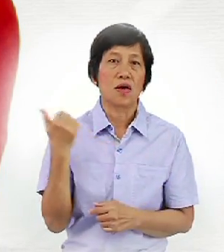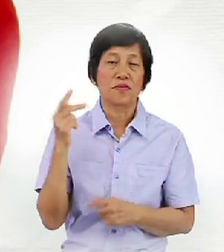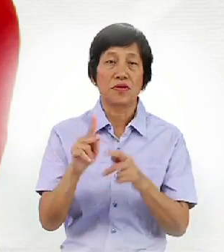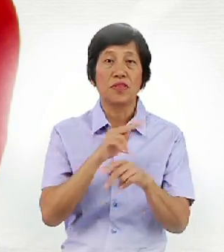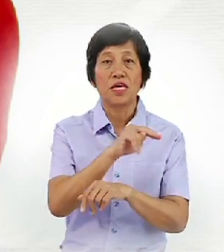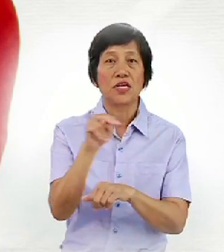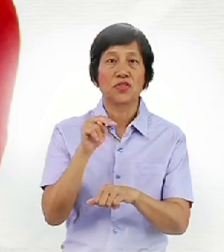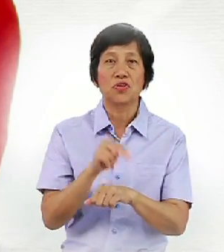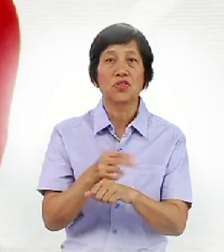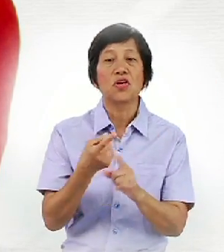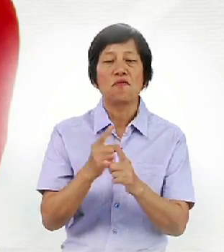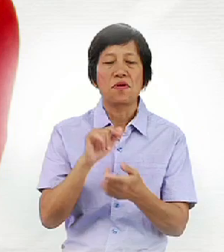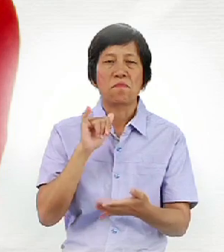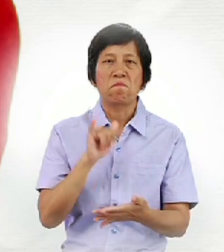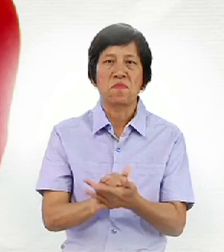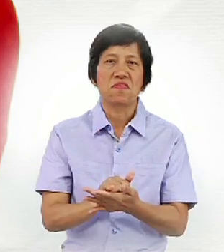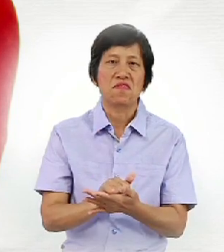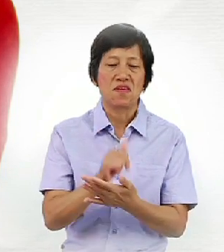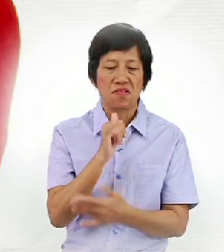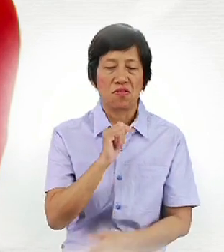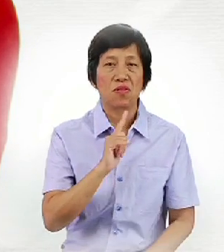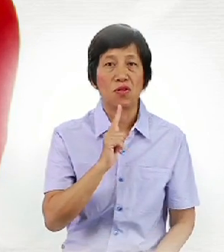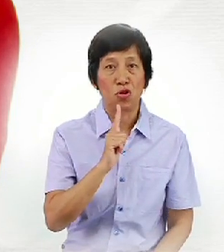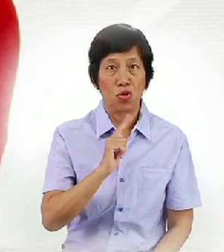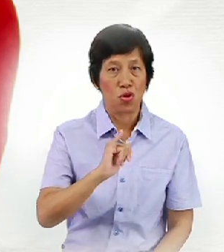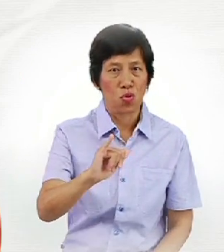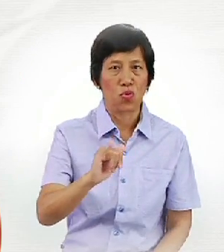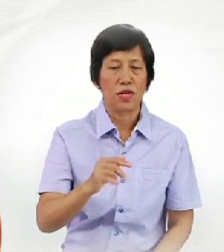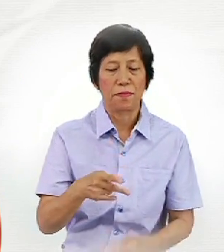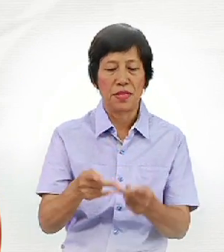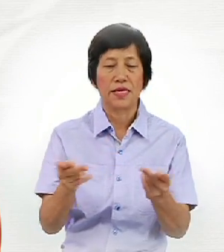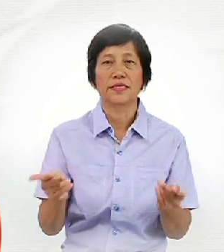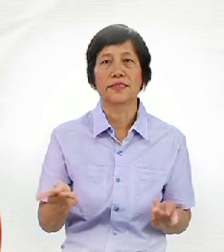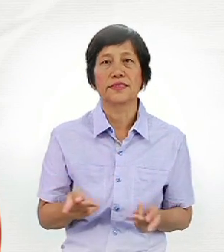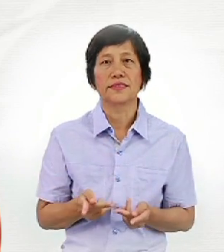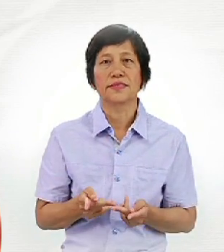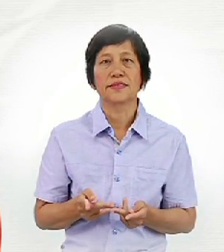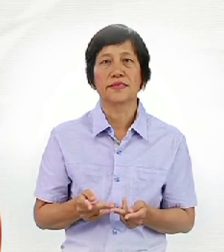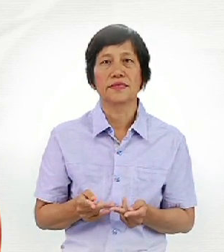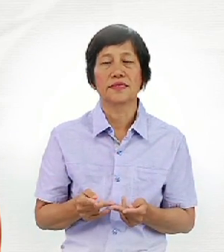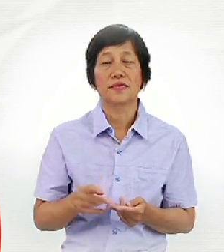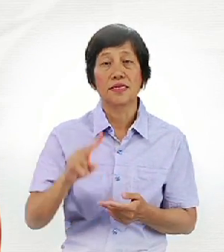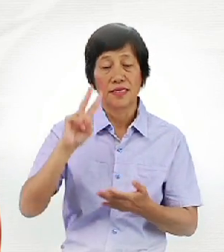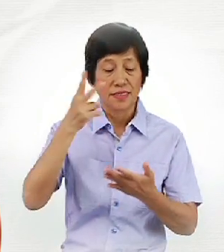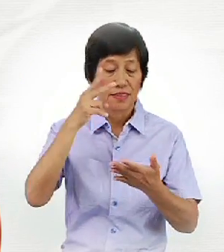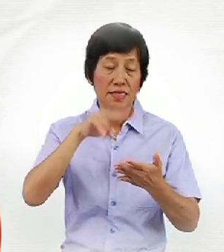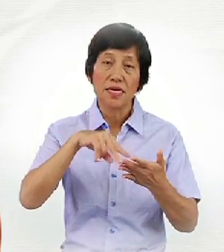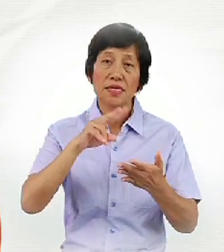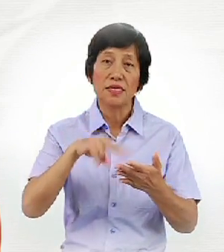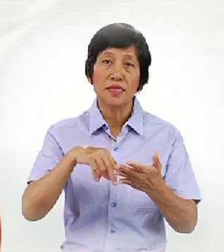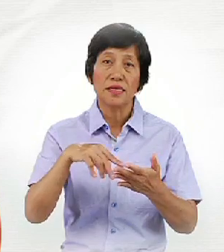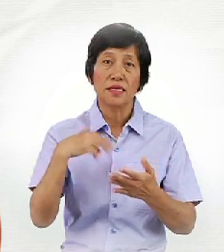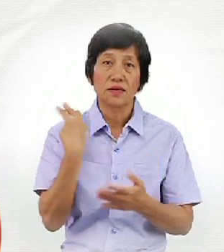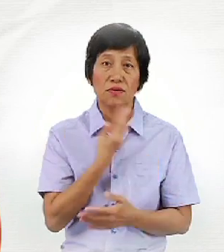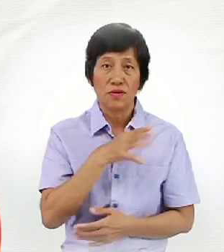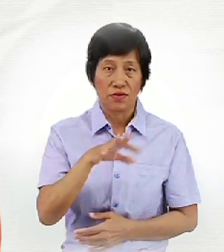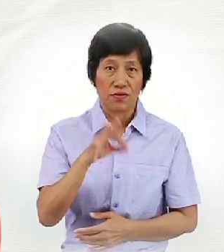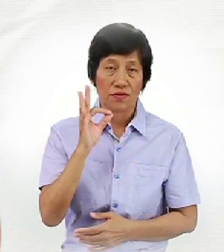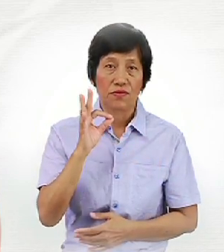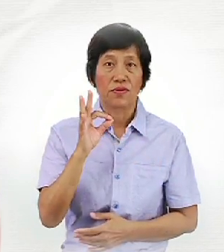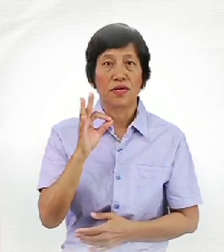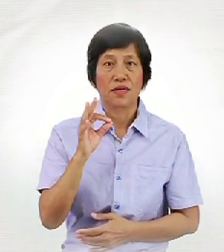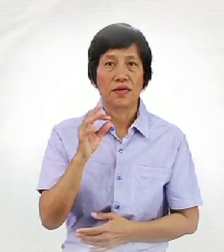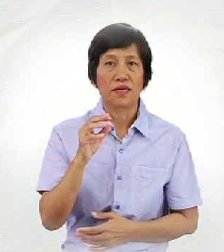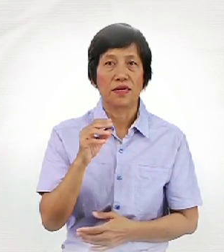nation from that lowly place. In the second reading, we find the figures